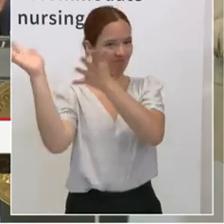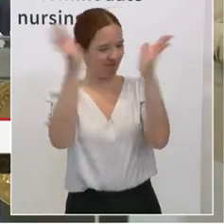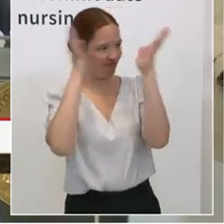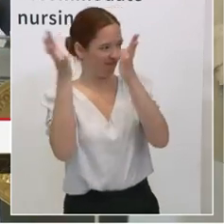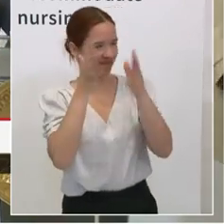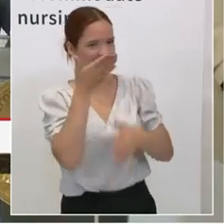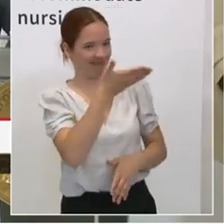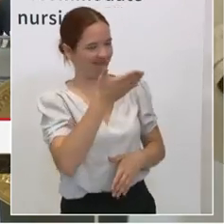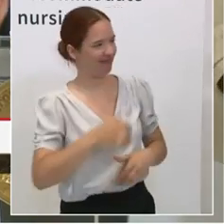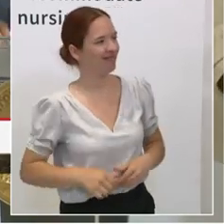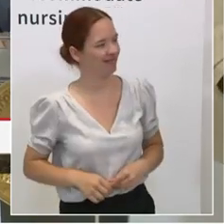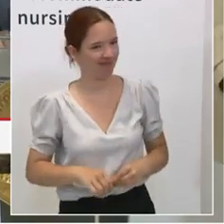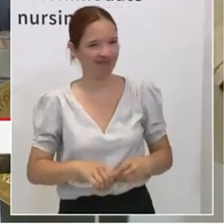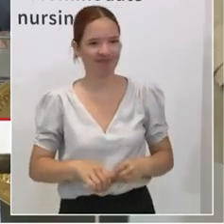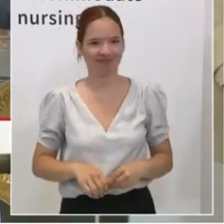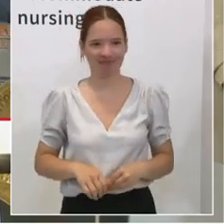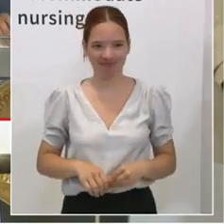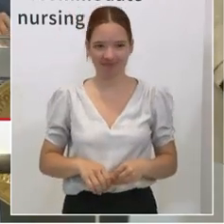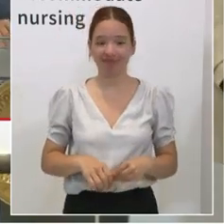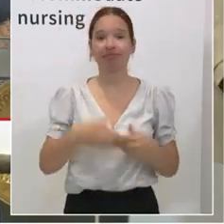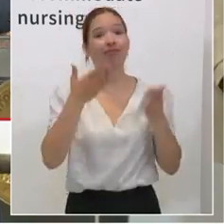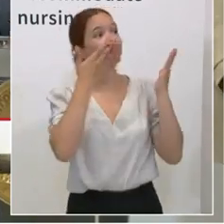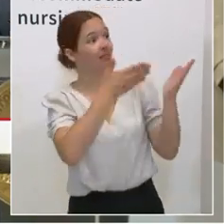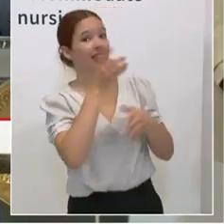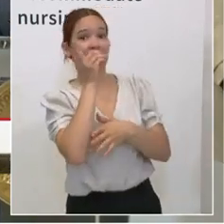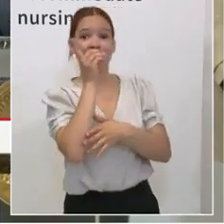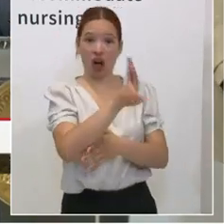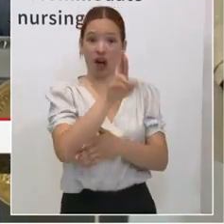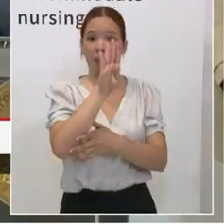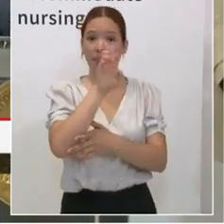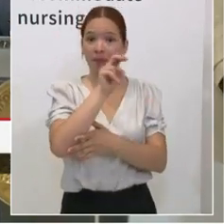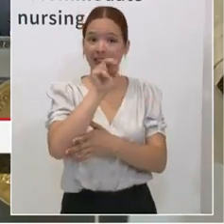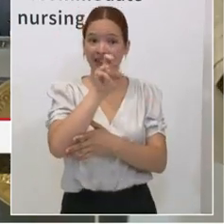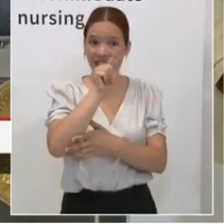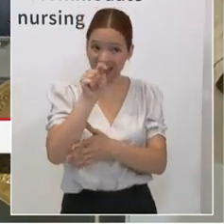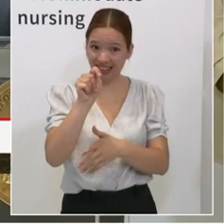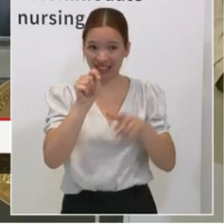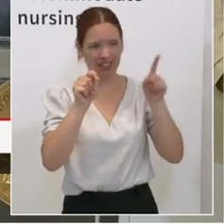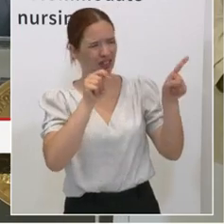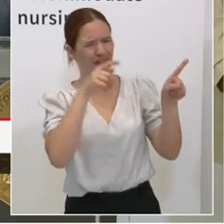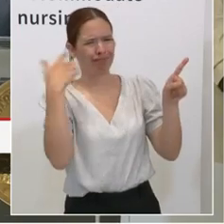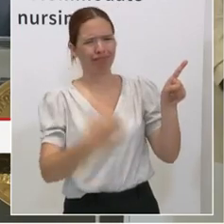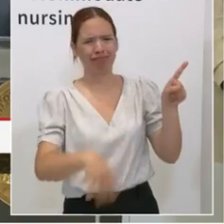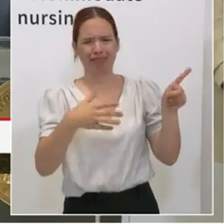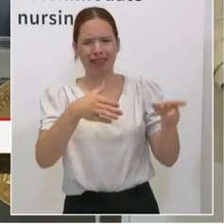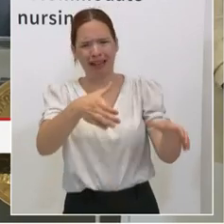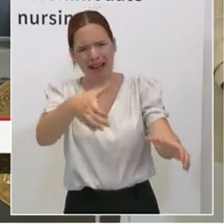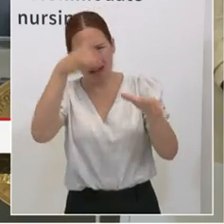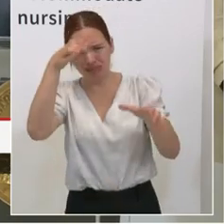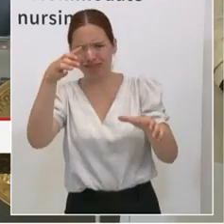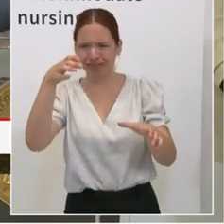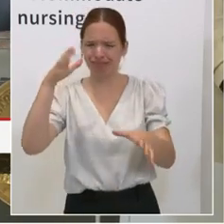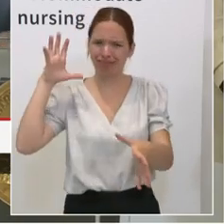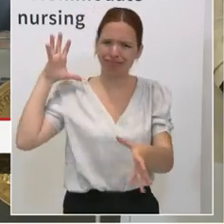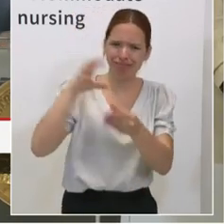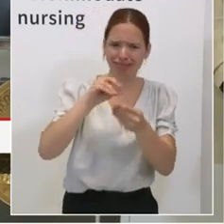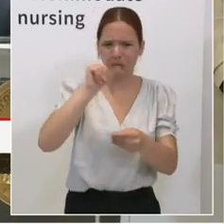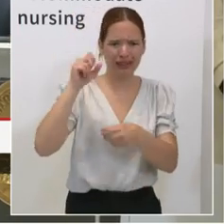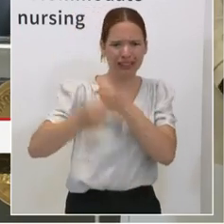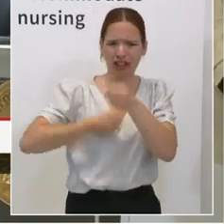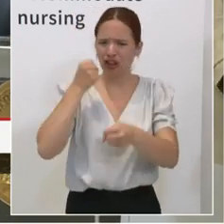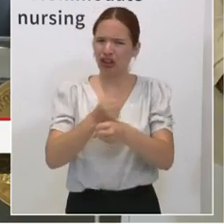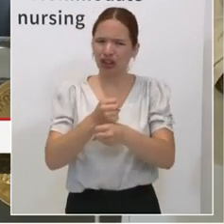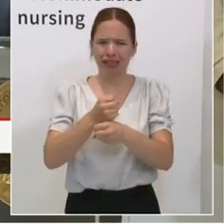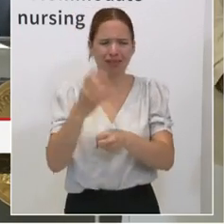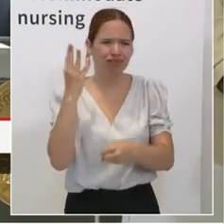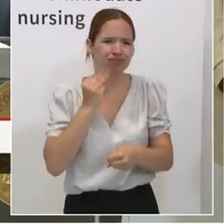Dr. Bennett is a healthcare and public health executive with more than 20 years of experience in clinical practice,